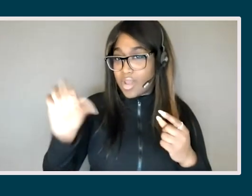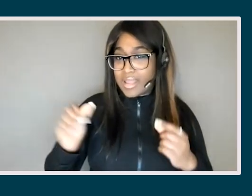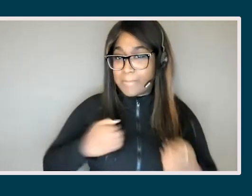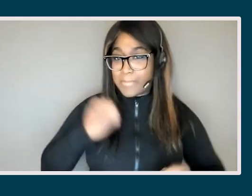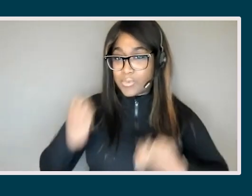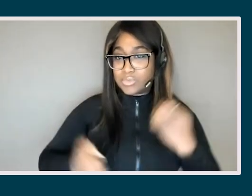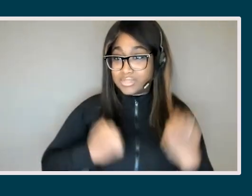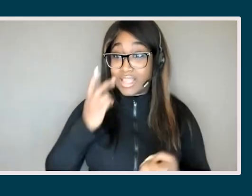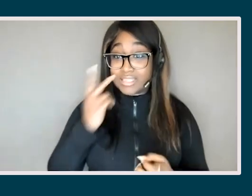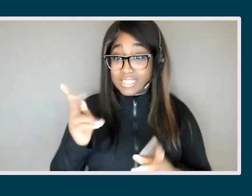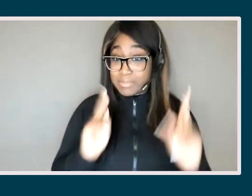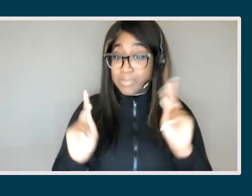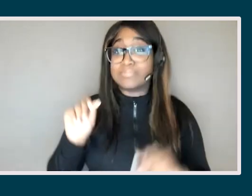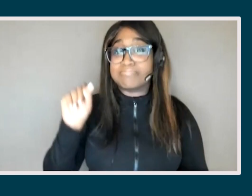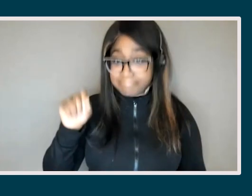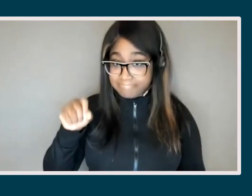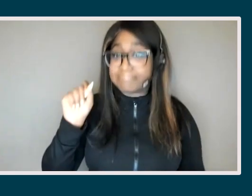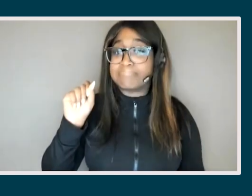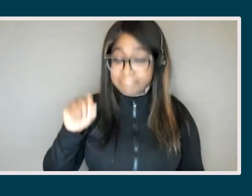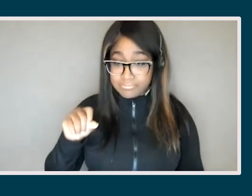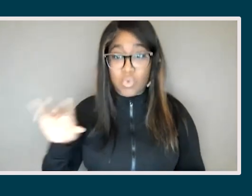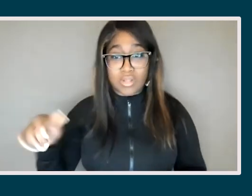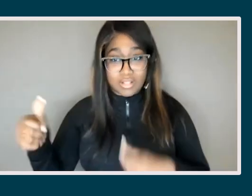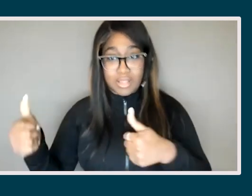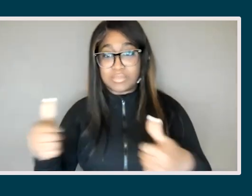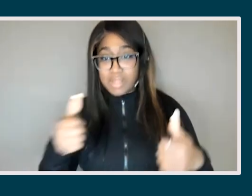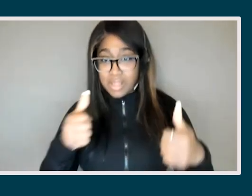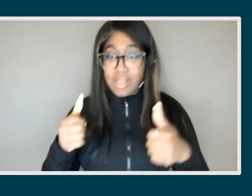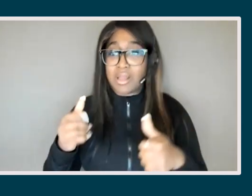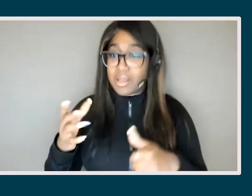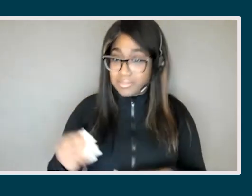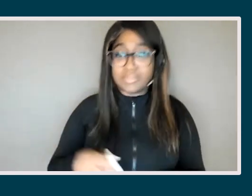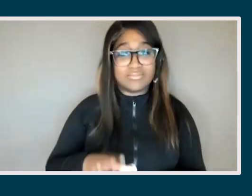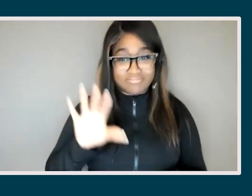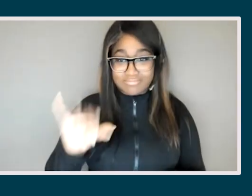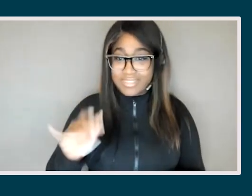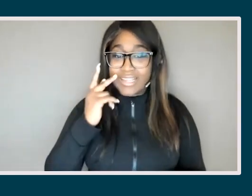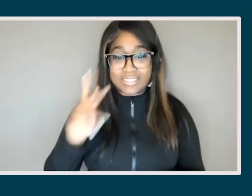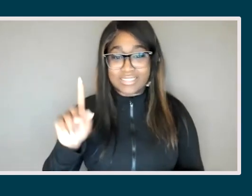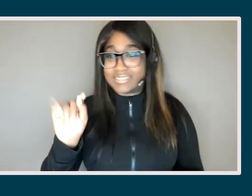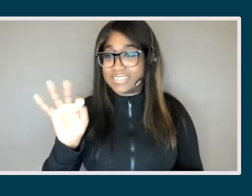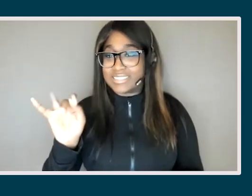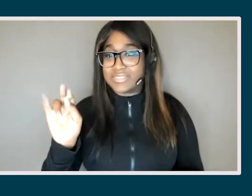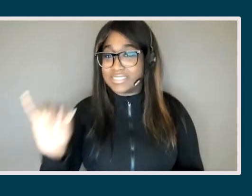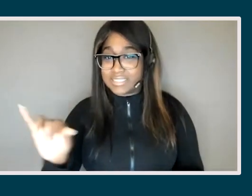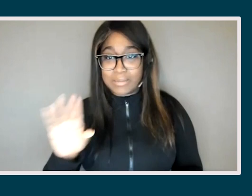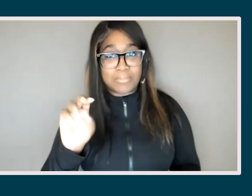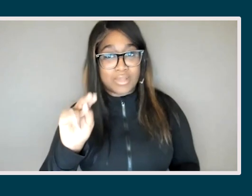nod, Audrey, thumbs up, Tiffany and Ben. Yes, from Amy. Yeah.